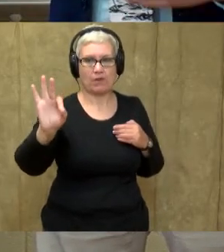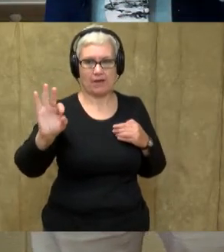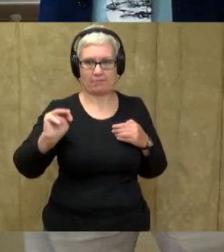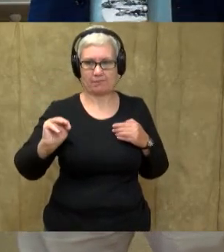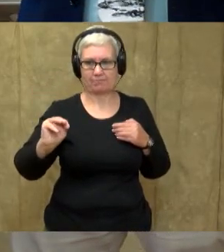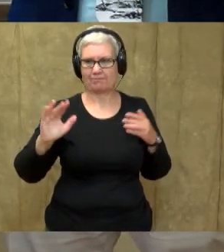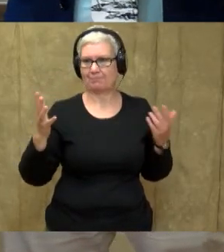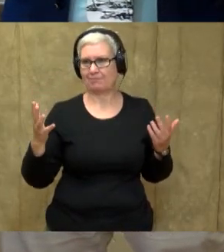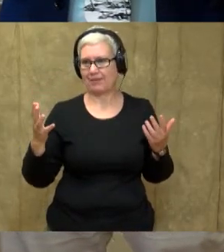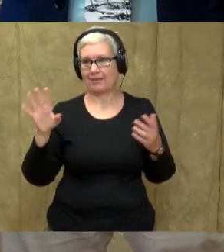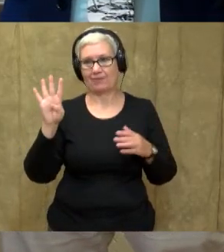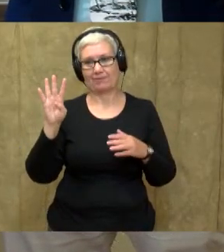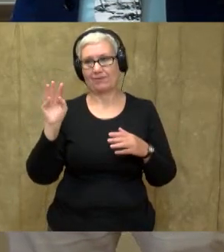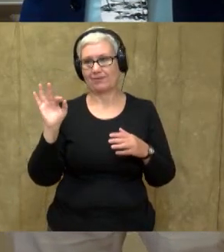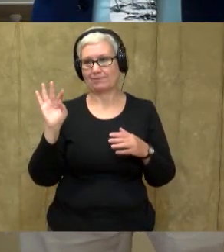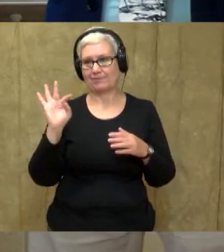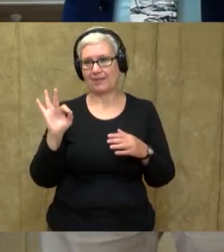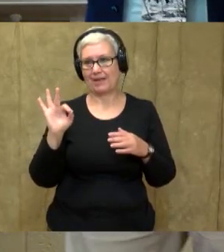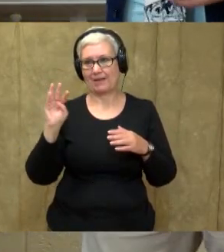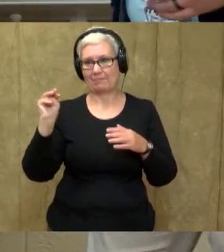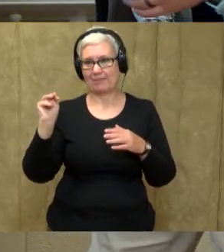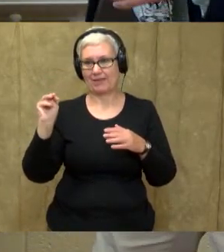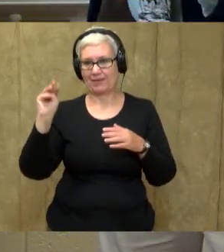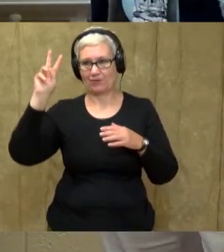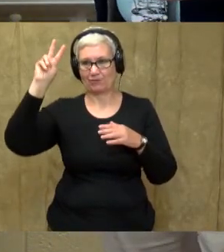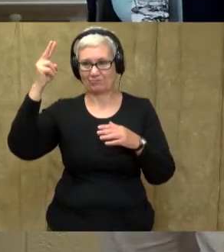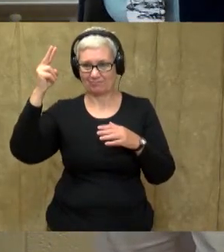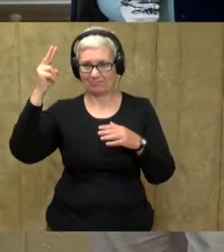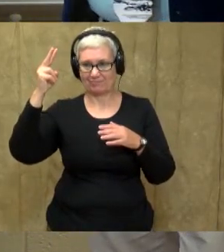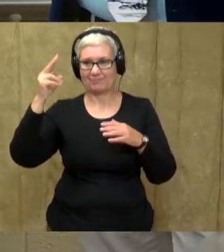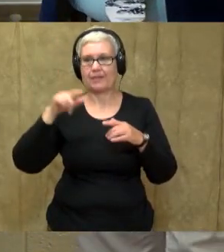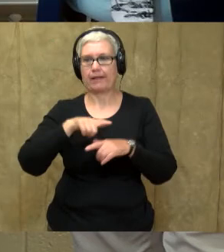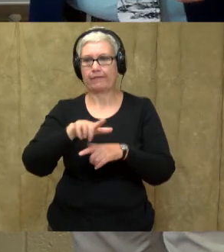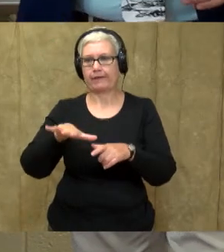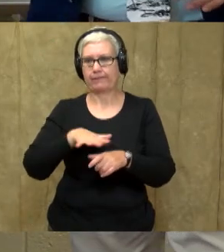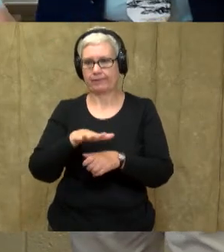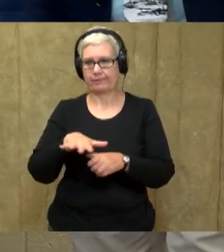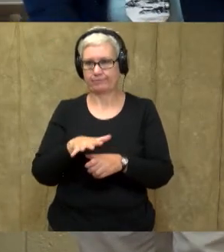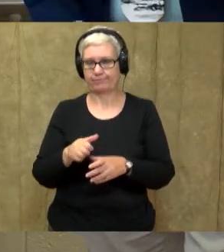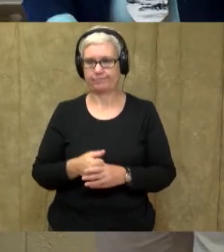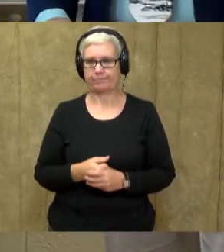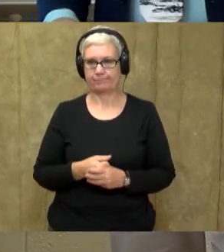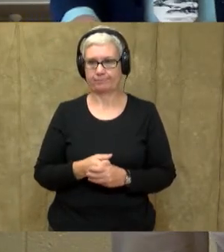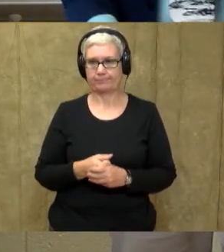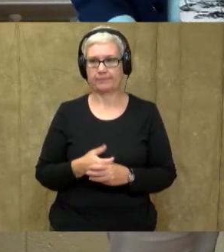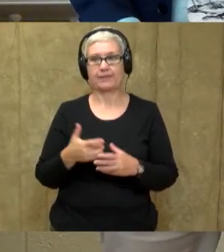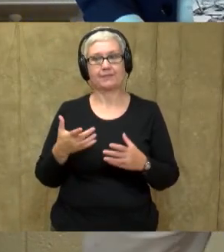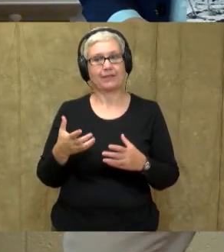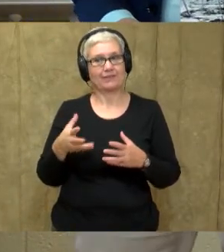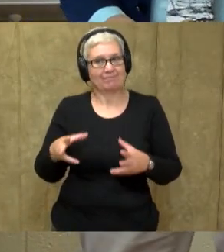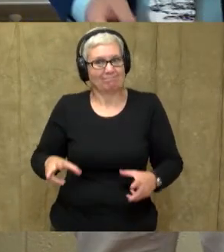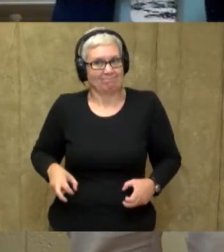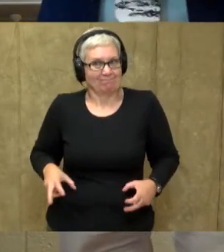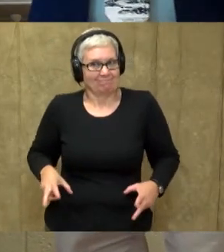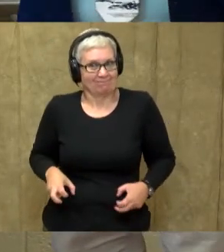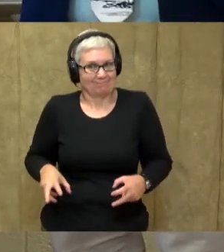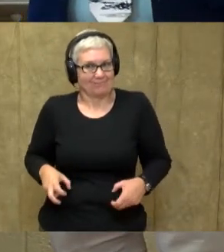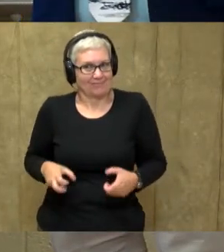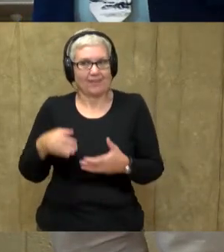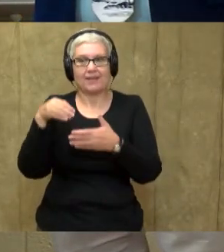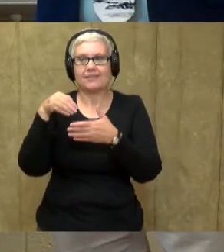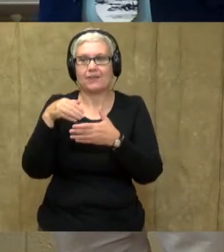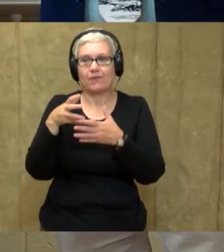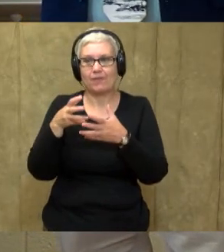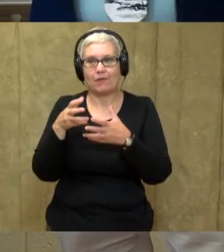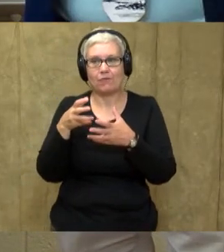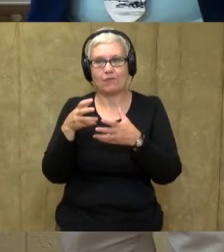worth of land to dig in. So that's how much space he has. But again, each prospector is greedy. That's why they're out in California. So they need to